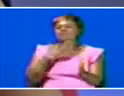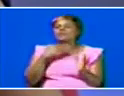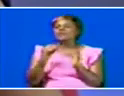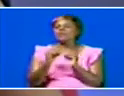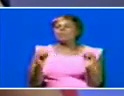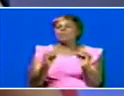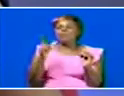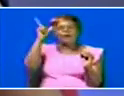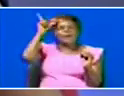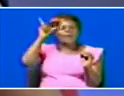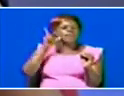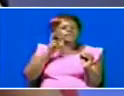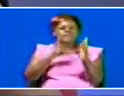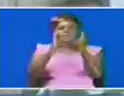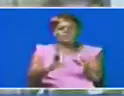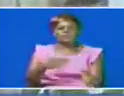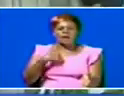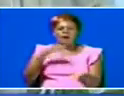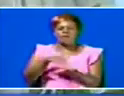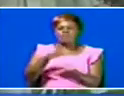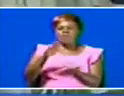Elvis Koske with more.